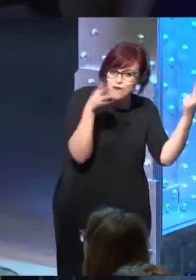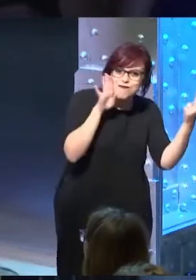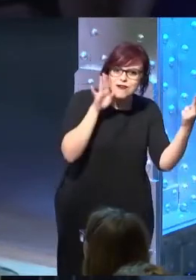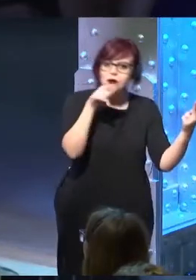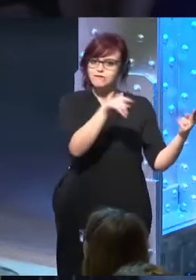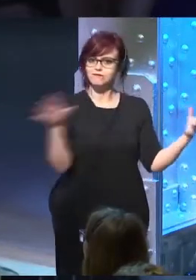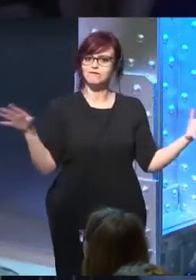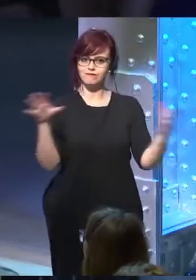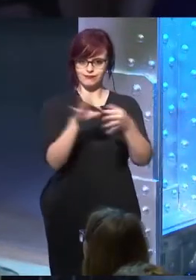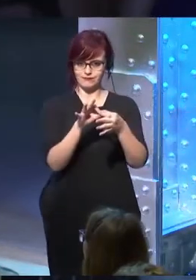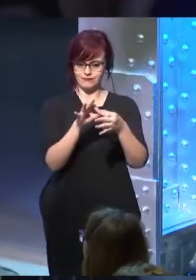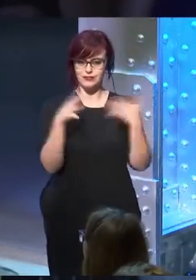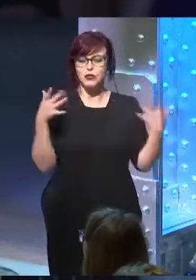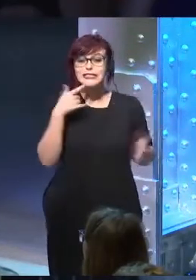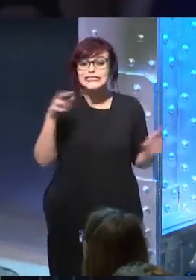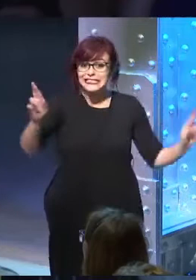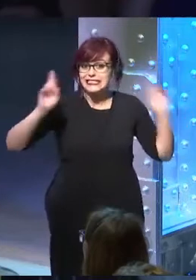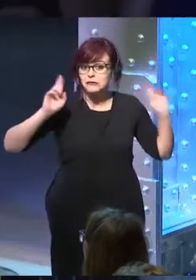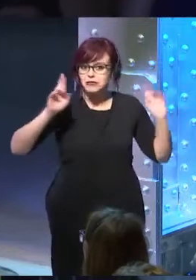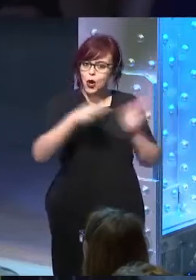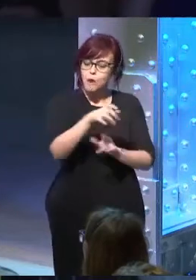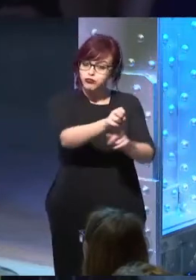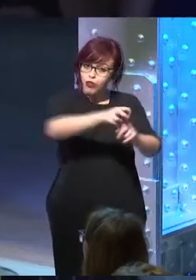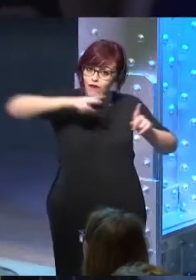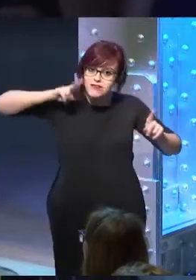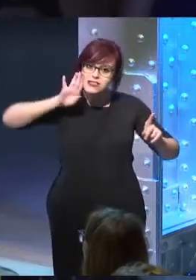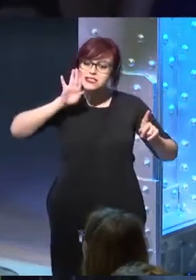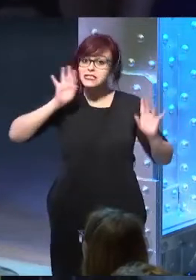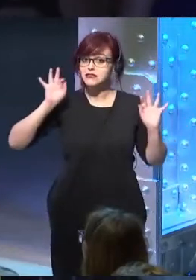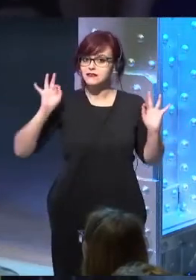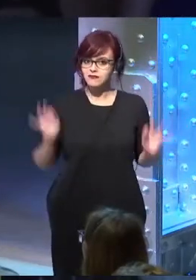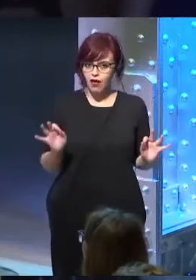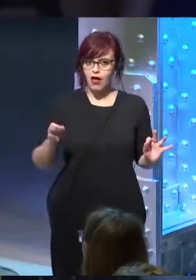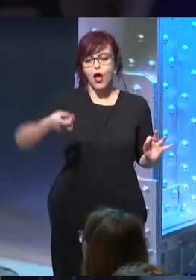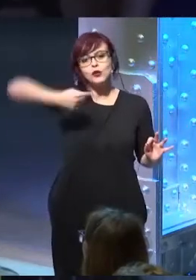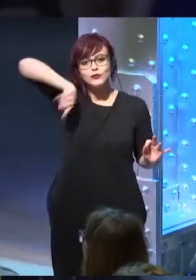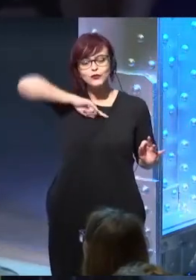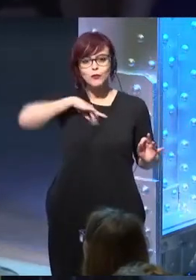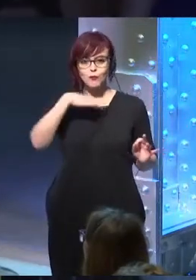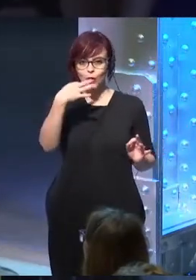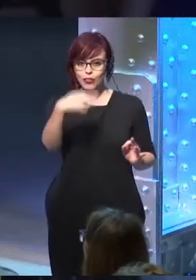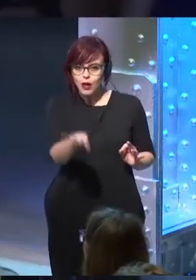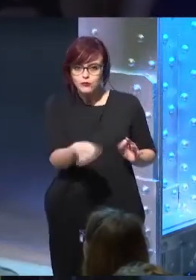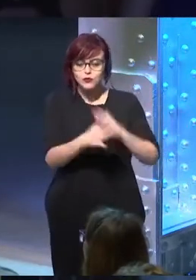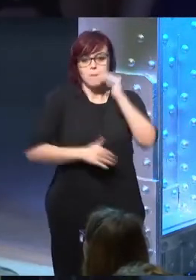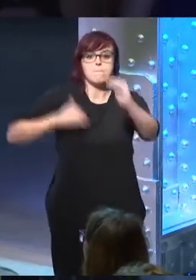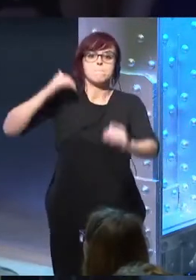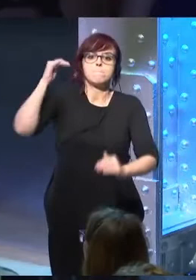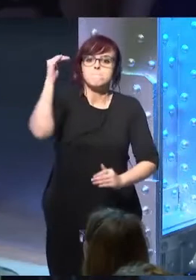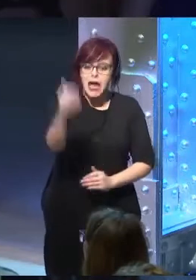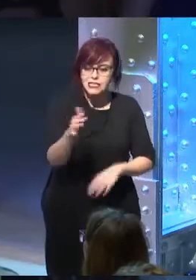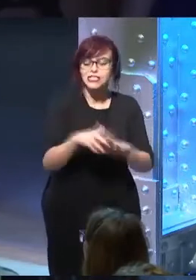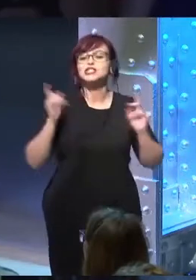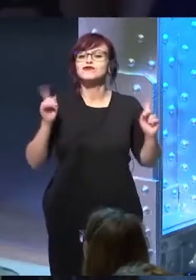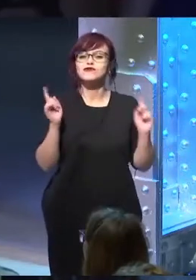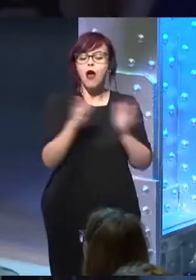taking a long view, that will help us get beyond the simple diagnosis that you quite